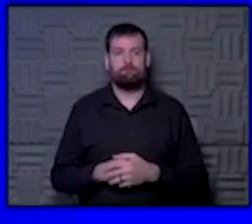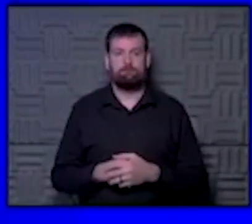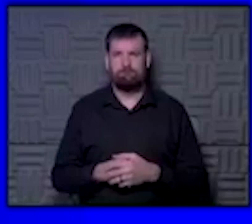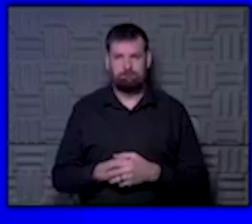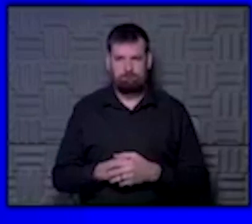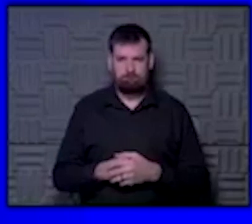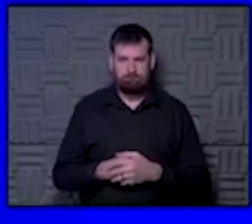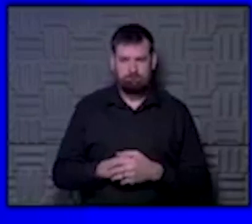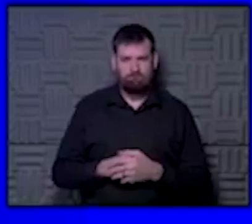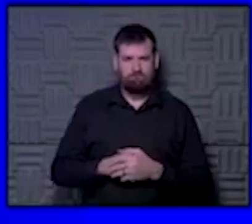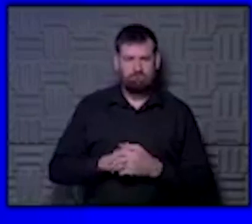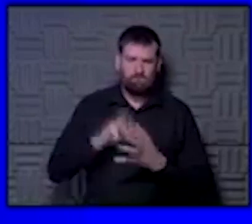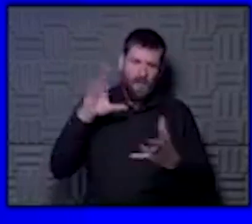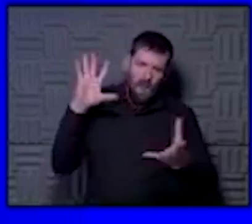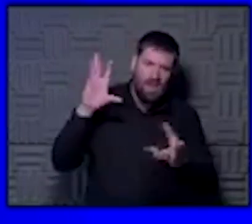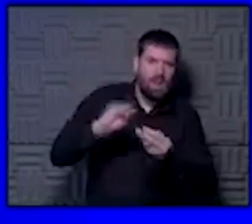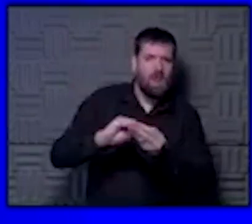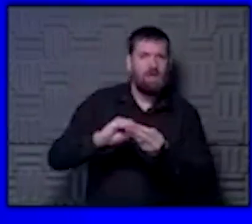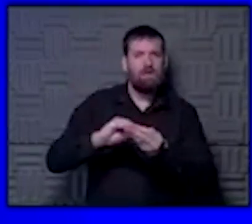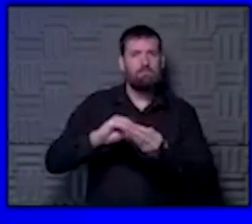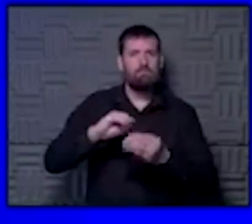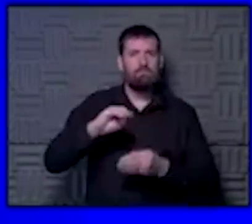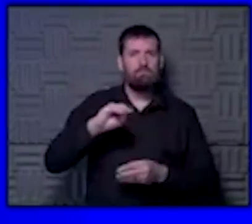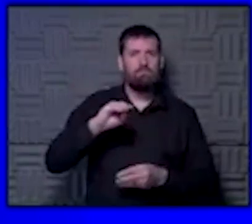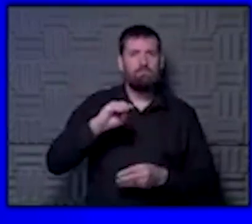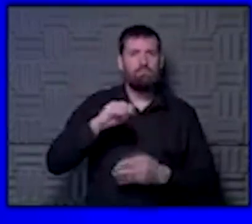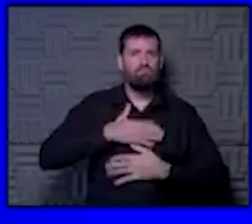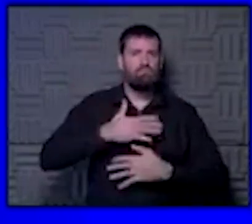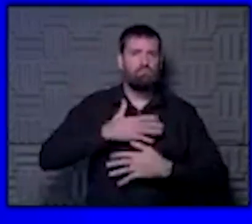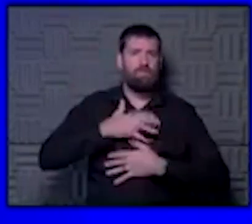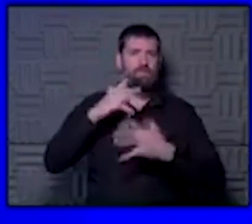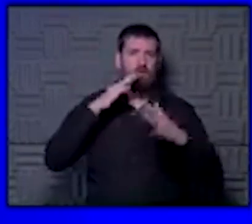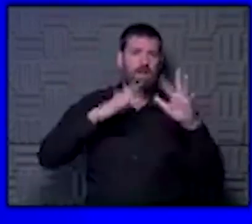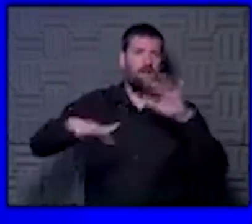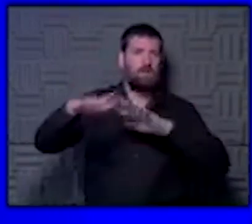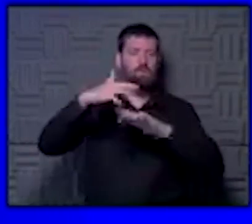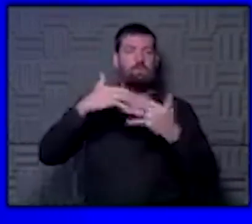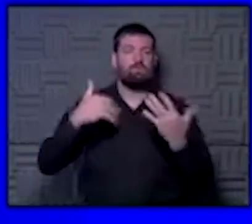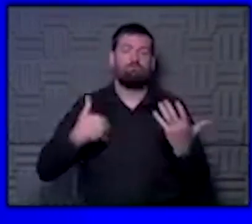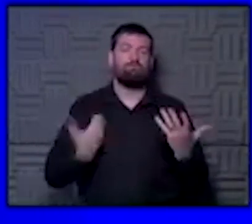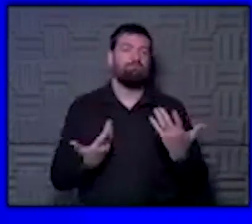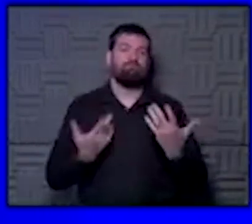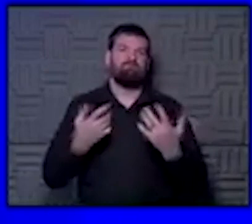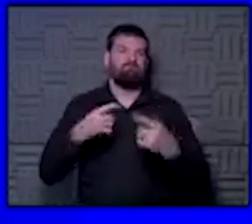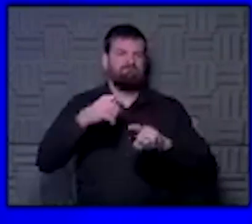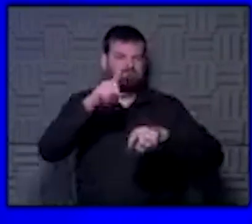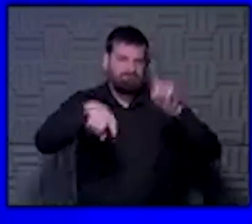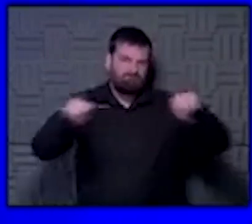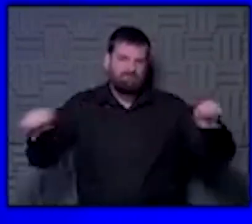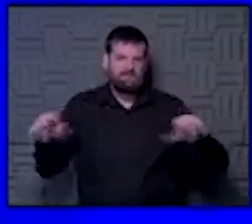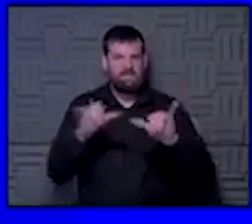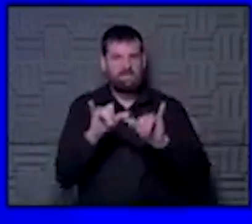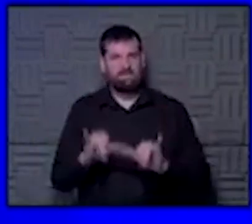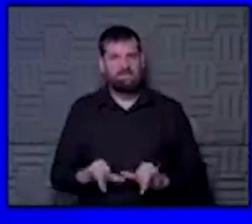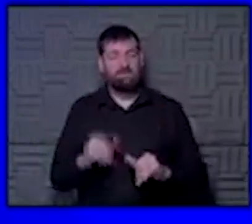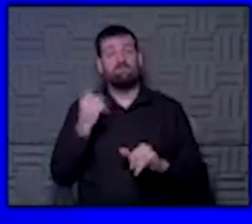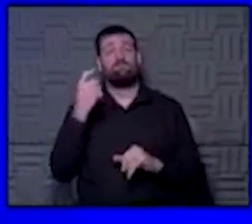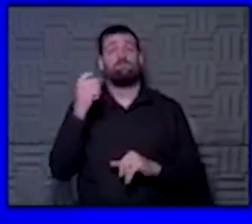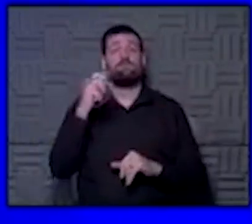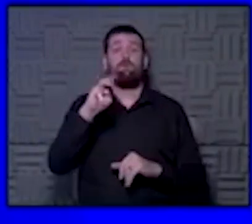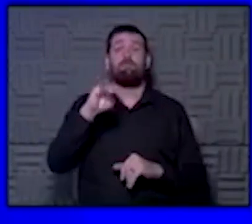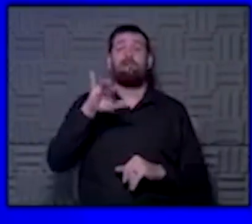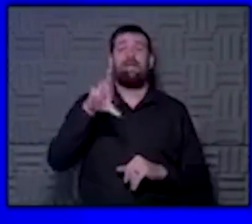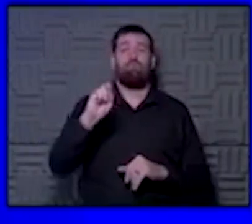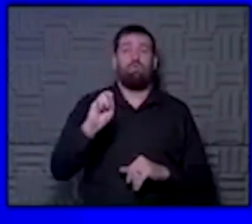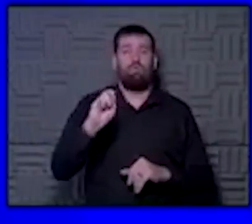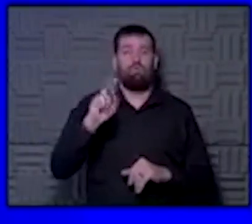about the accumulative breath clouds themselves exactly. We know that there are varying sizes, and within those sizes of micro